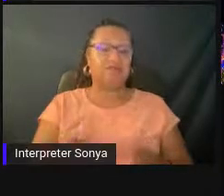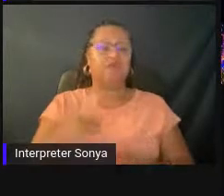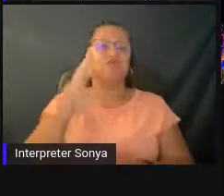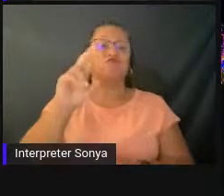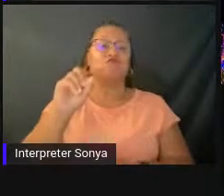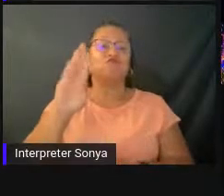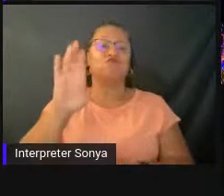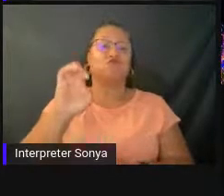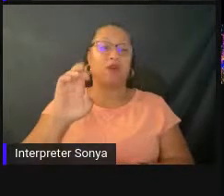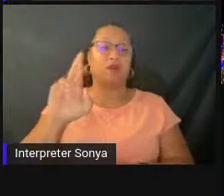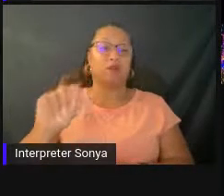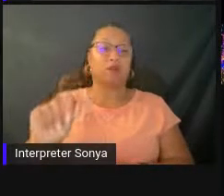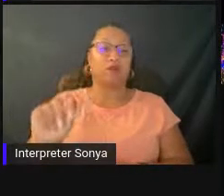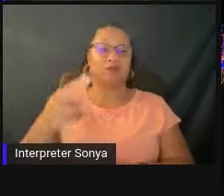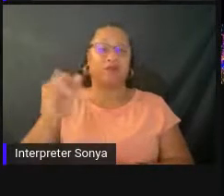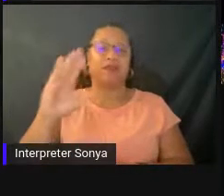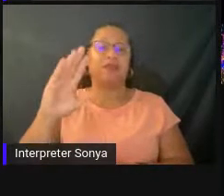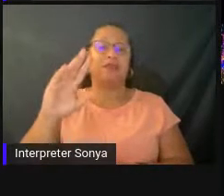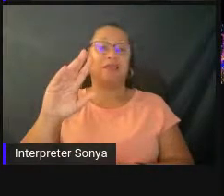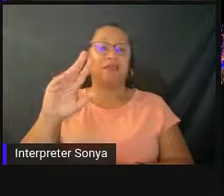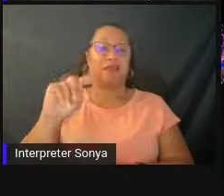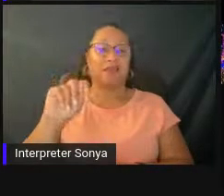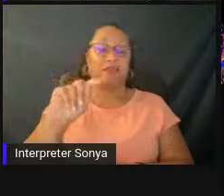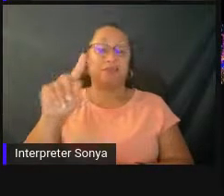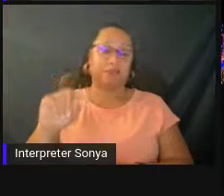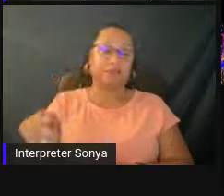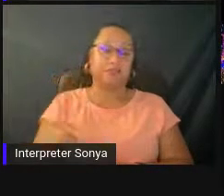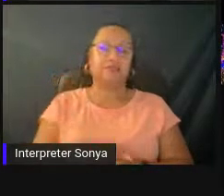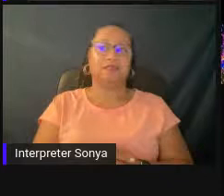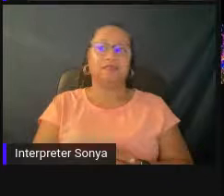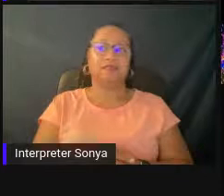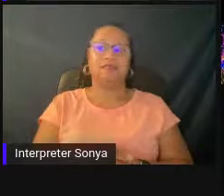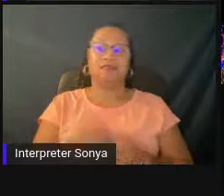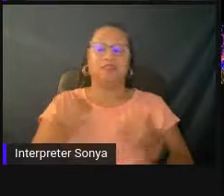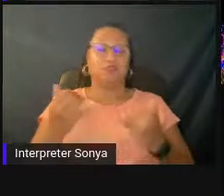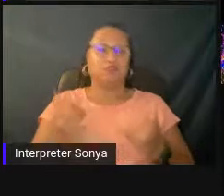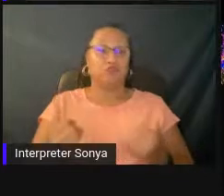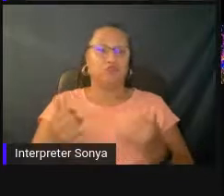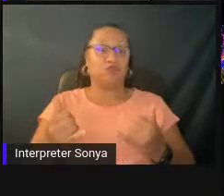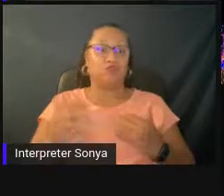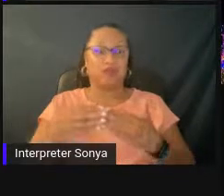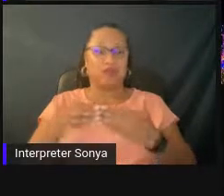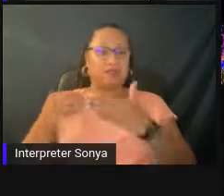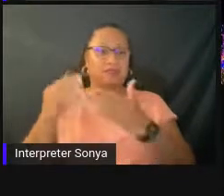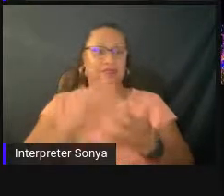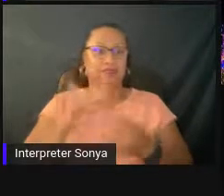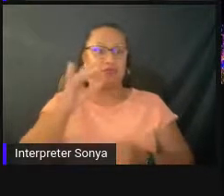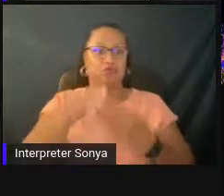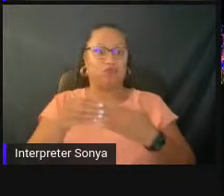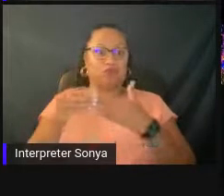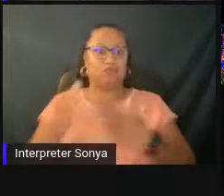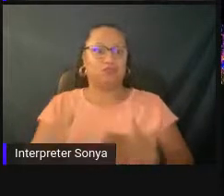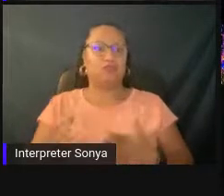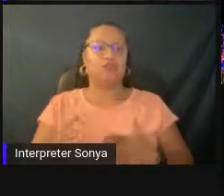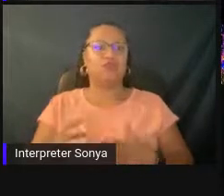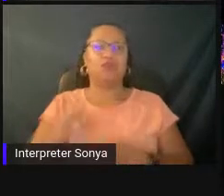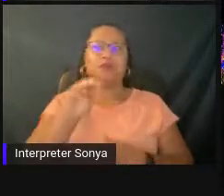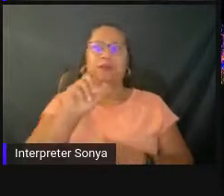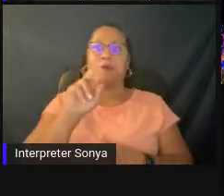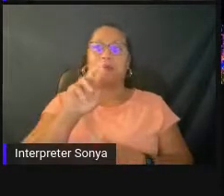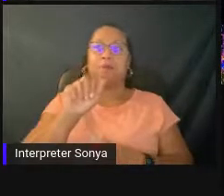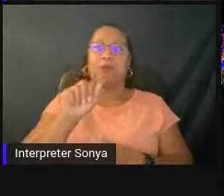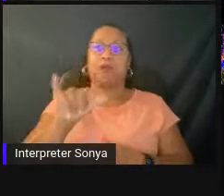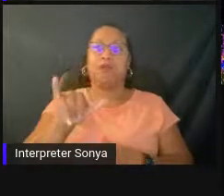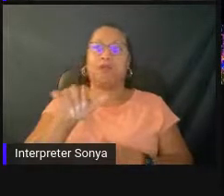Serving as today's practitioner is Mary Ann Marcellette. The